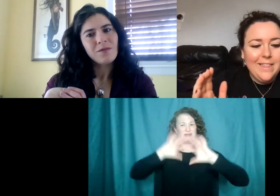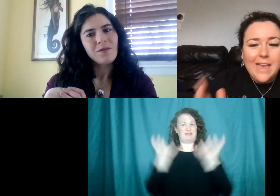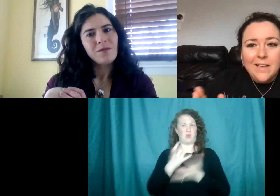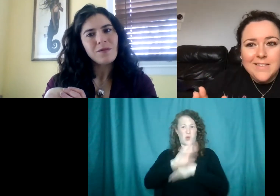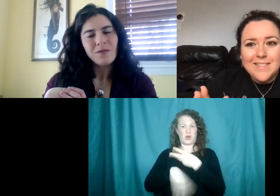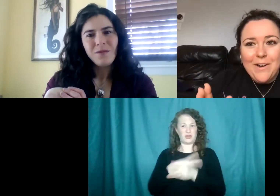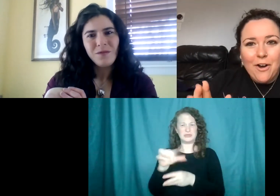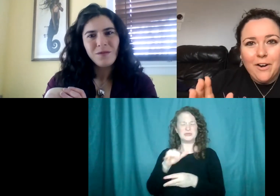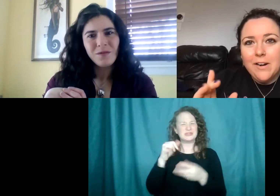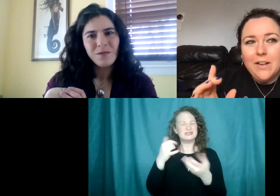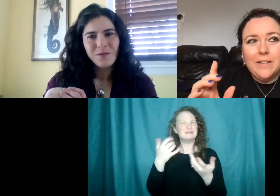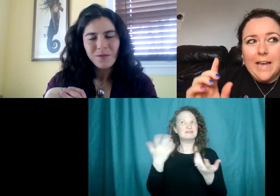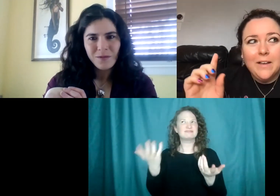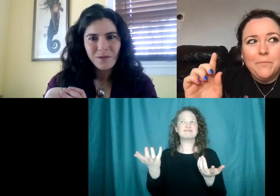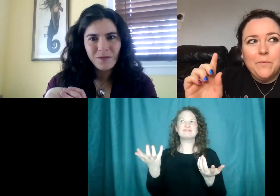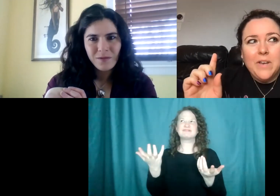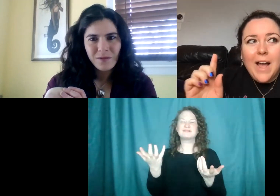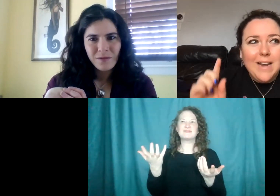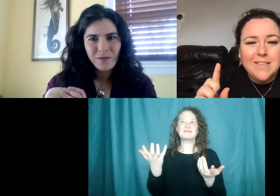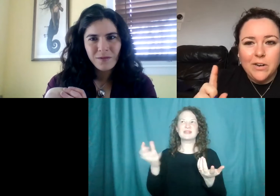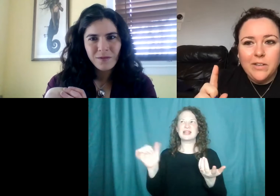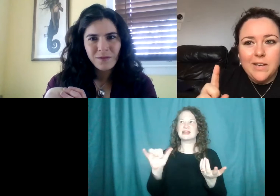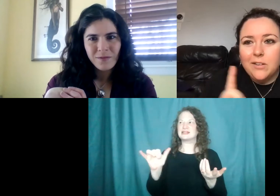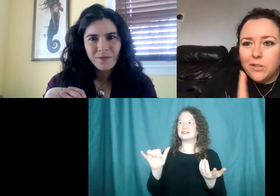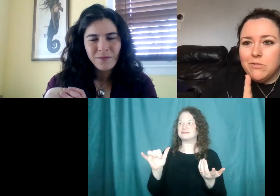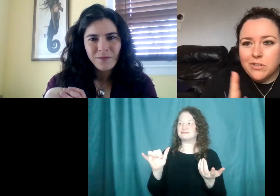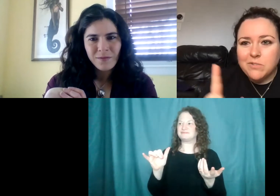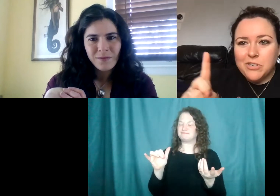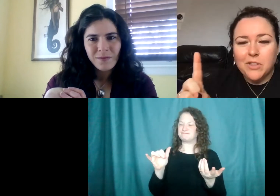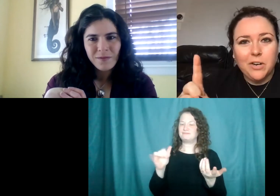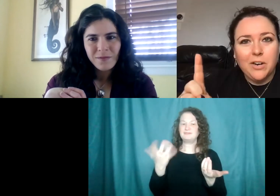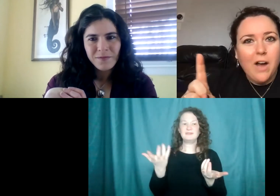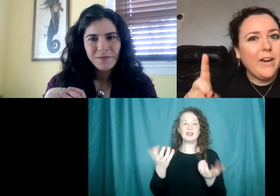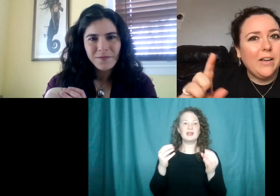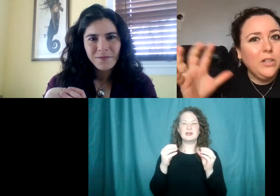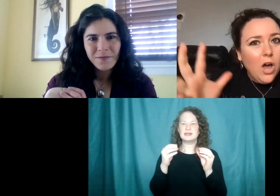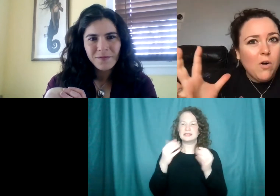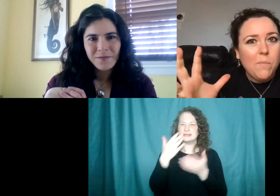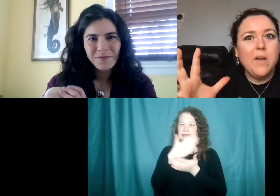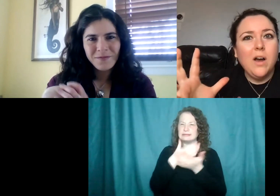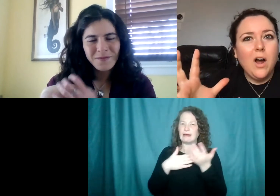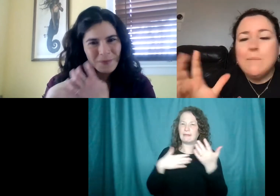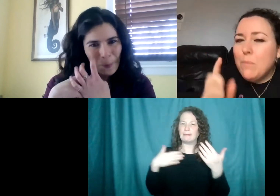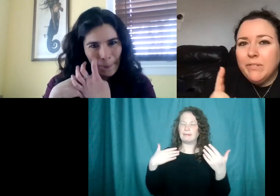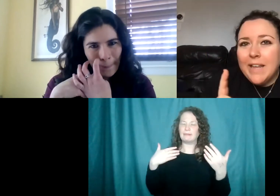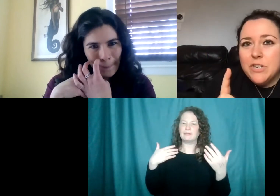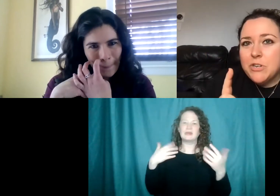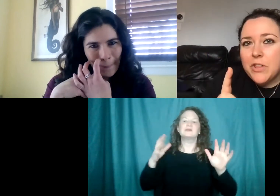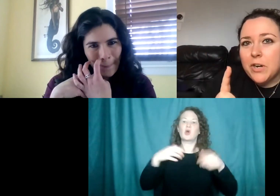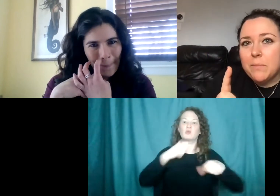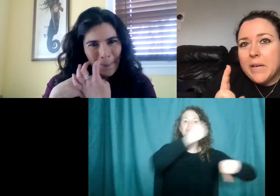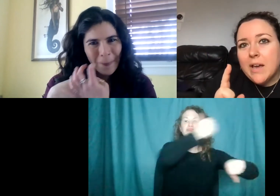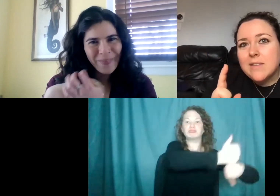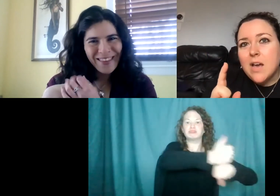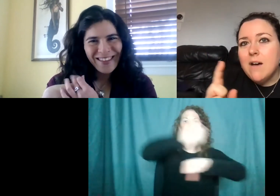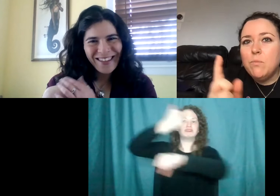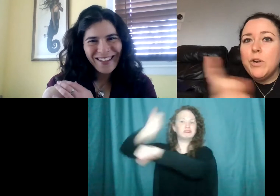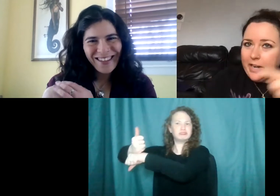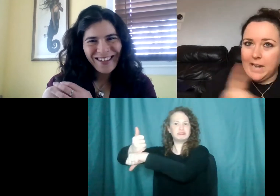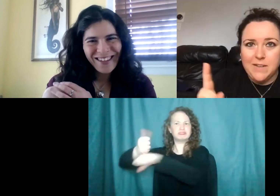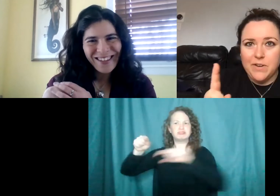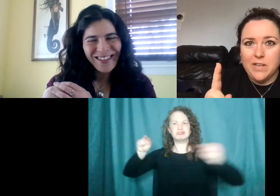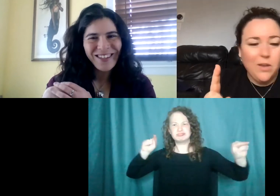that things that are like not necessarily closer to each other on a globe can be more related to each other because